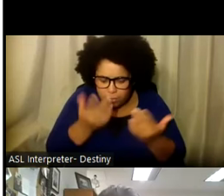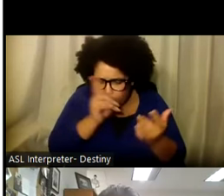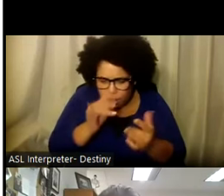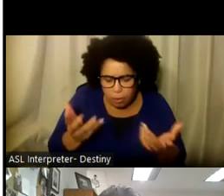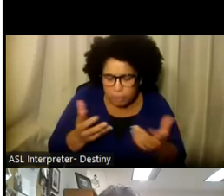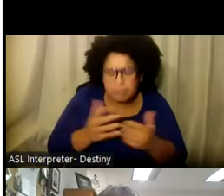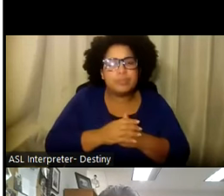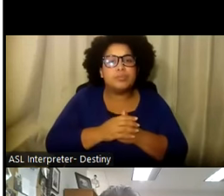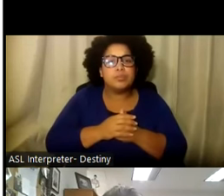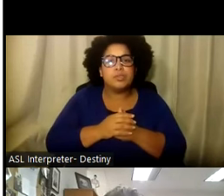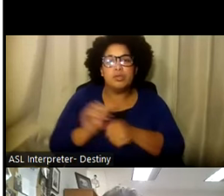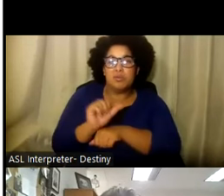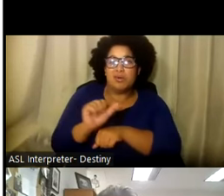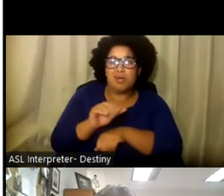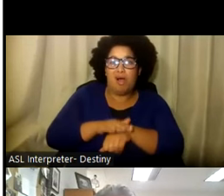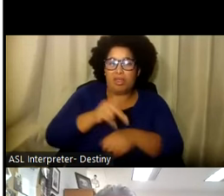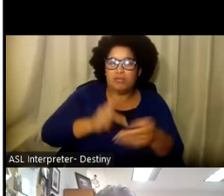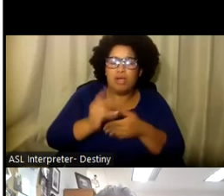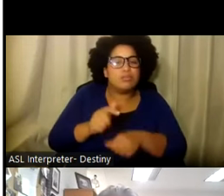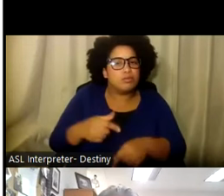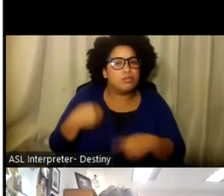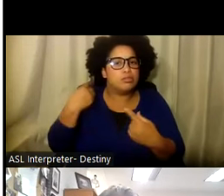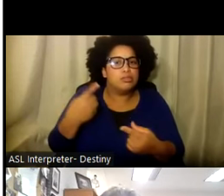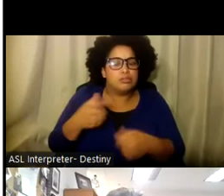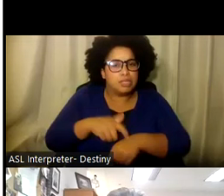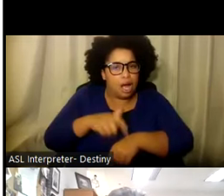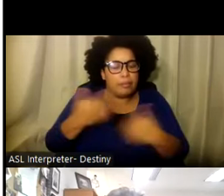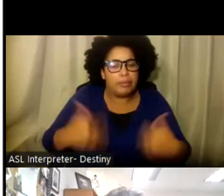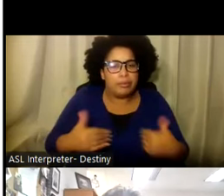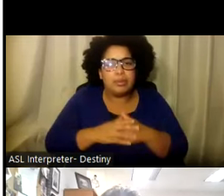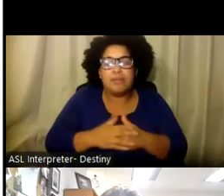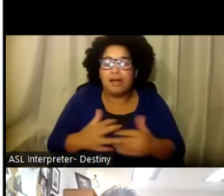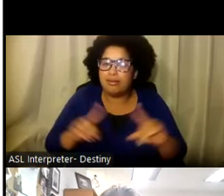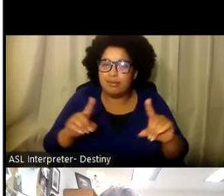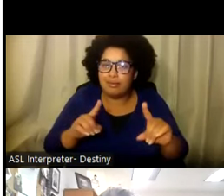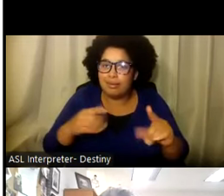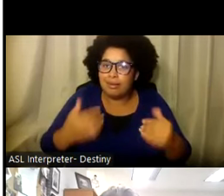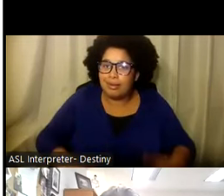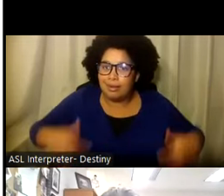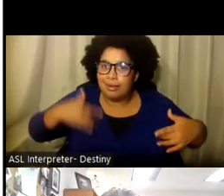But we've been working on this for quite some time. And again, it's very exciting. You know,